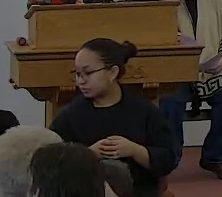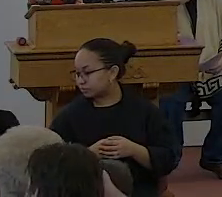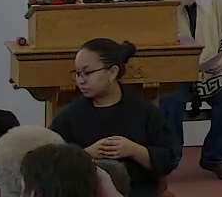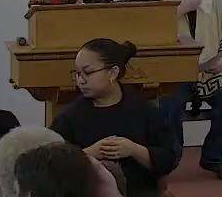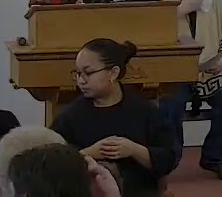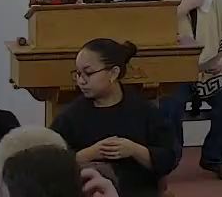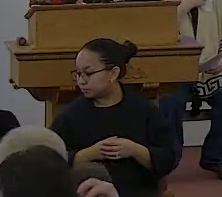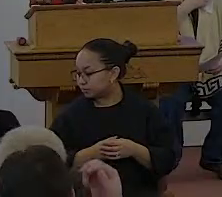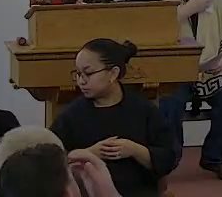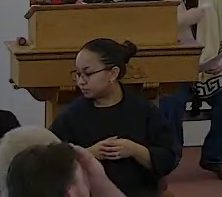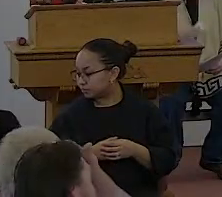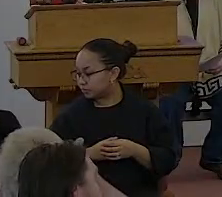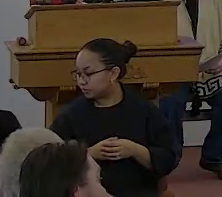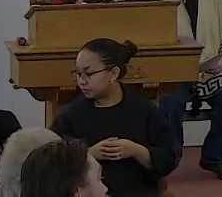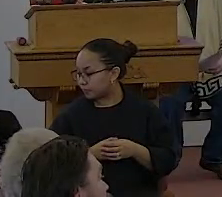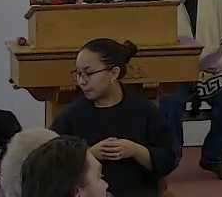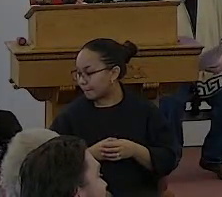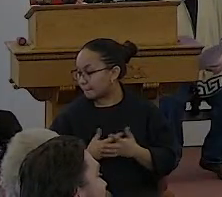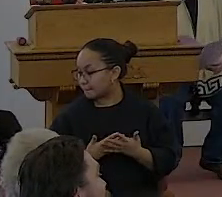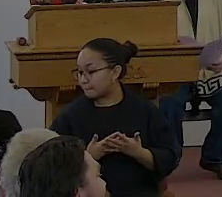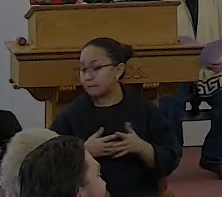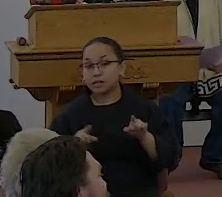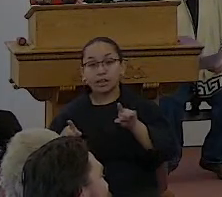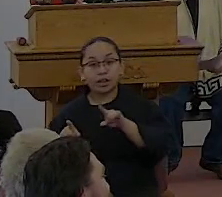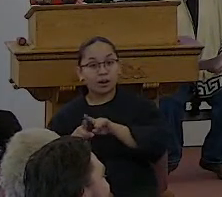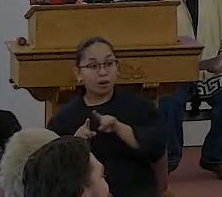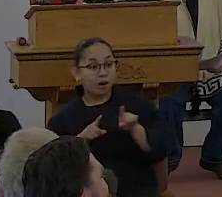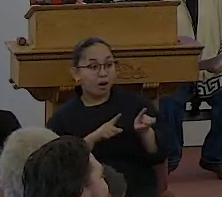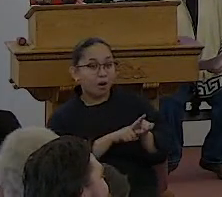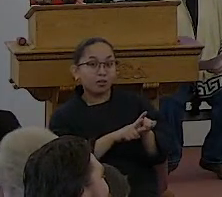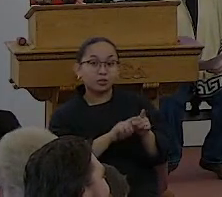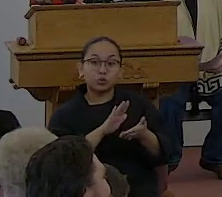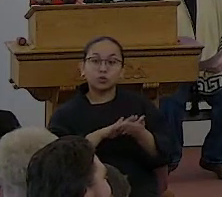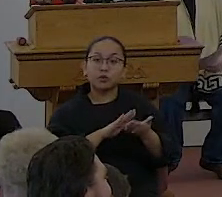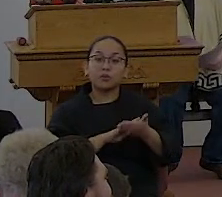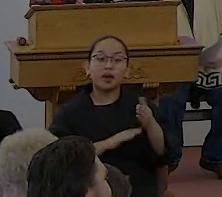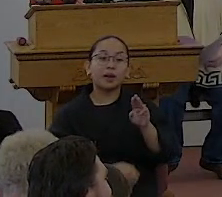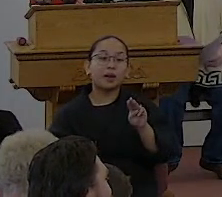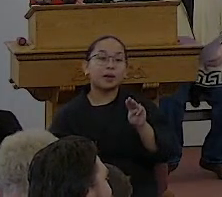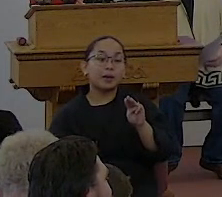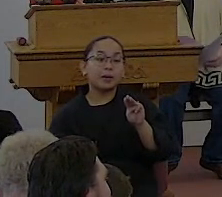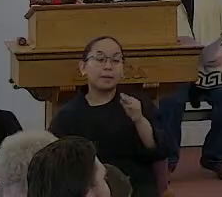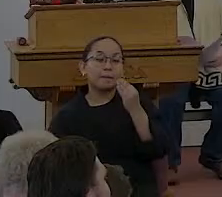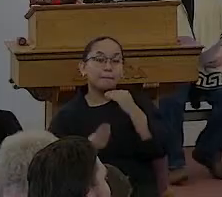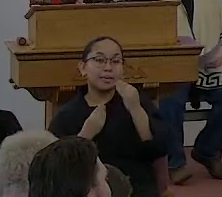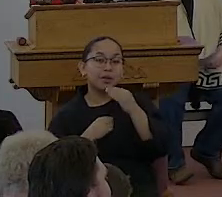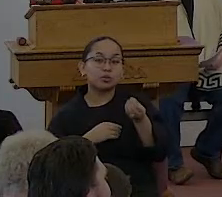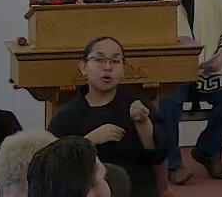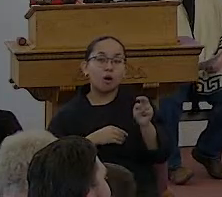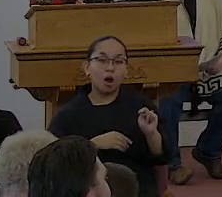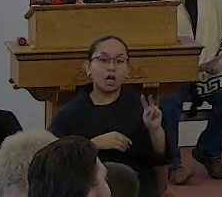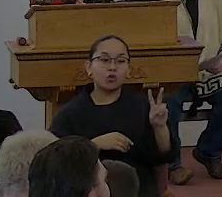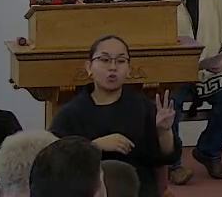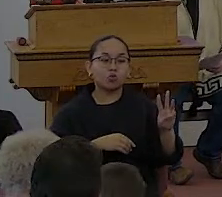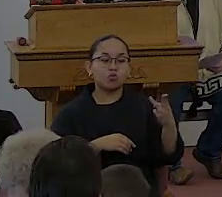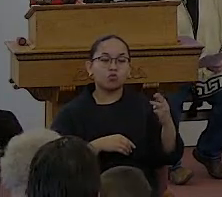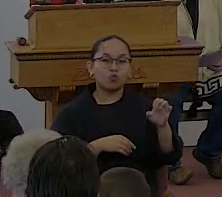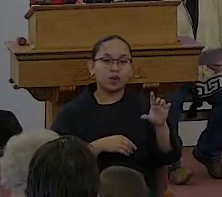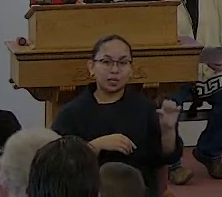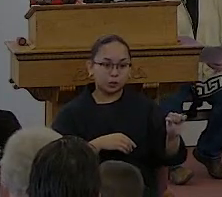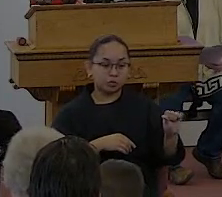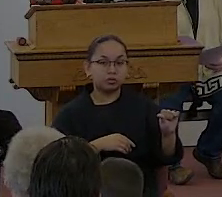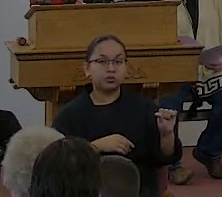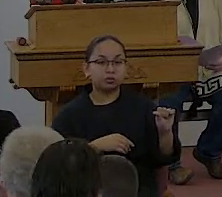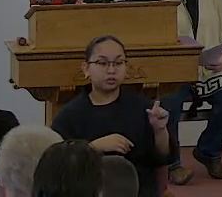the Mid-Valley. They also operate Meals on Wheels in Salem and Kaiser, which delivers meals to seniors